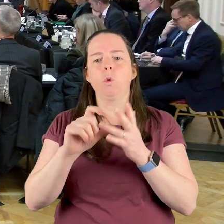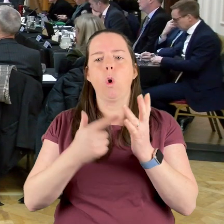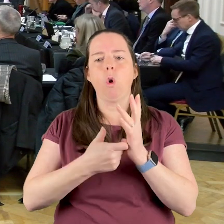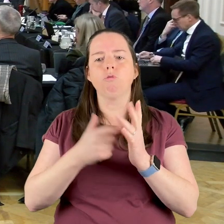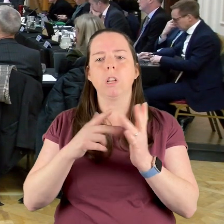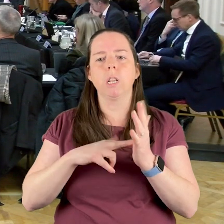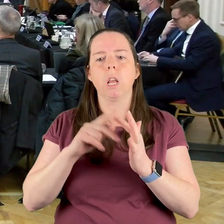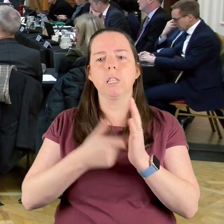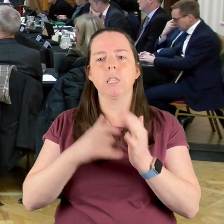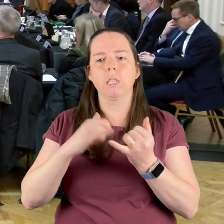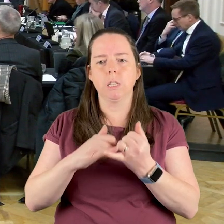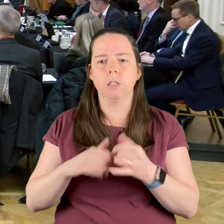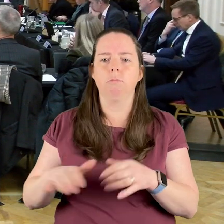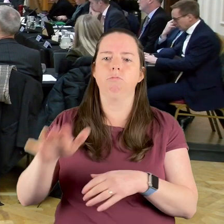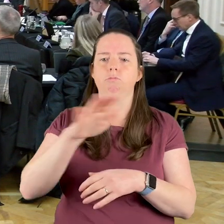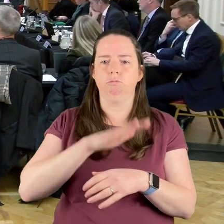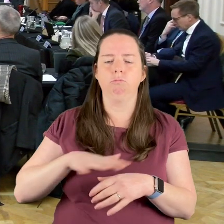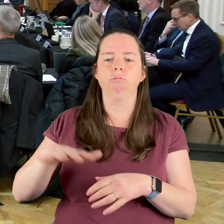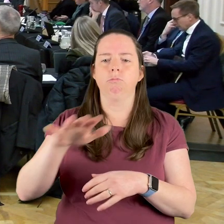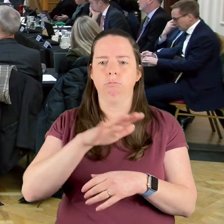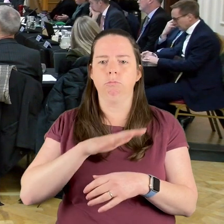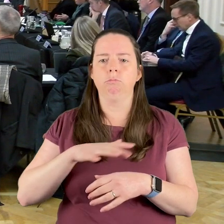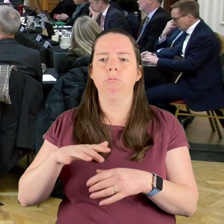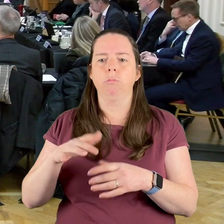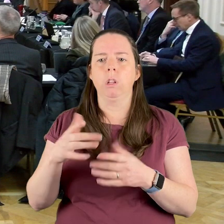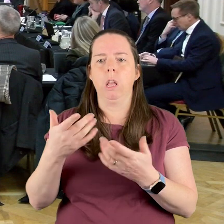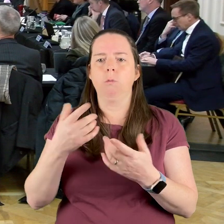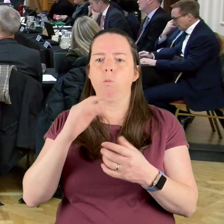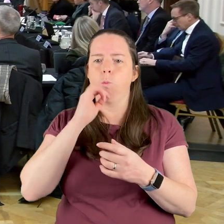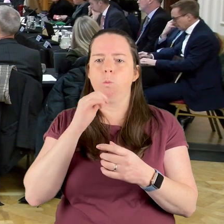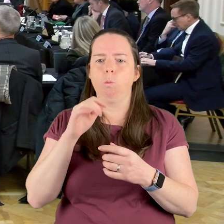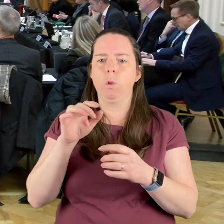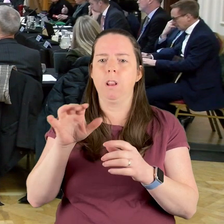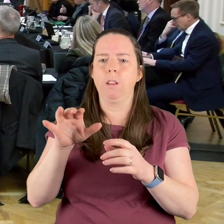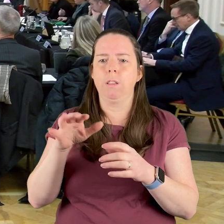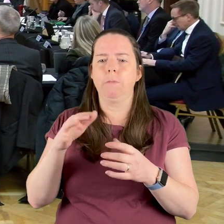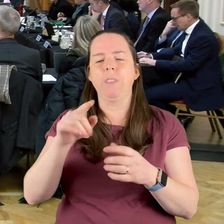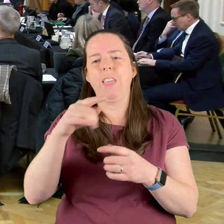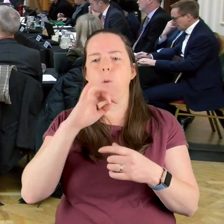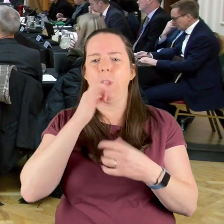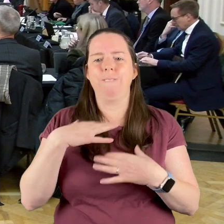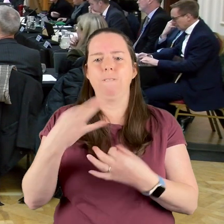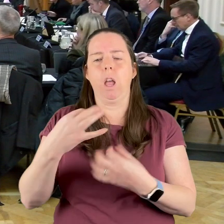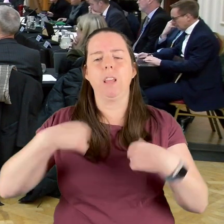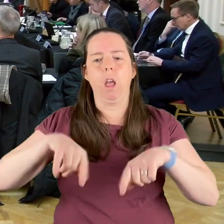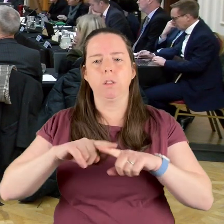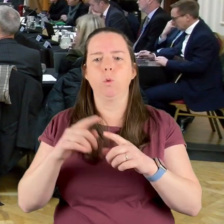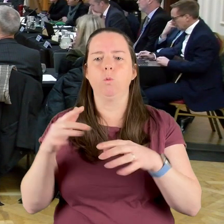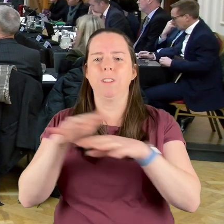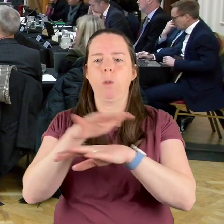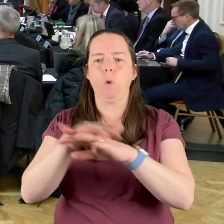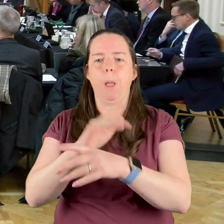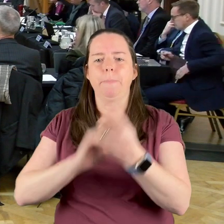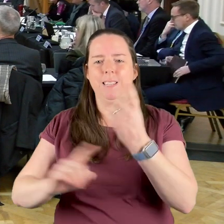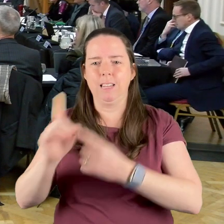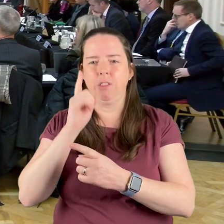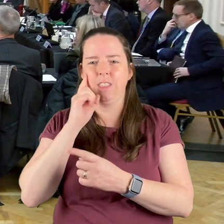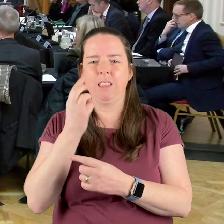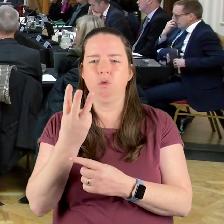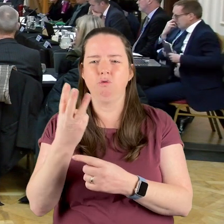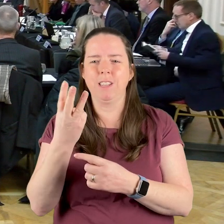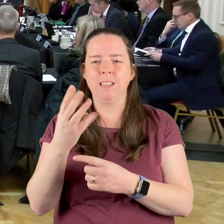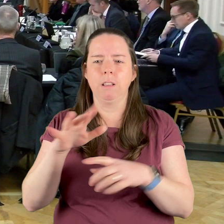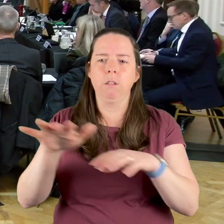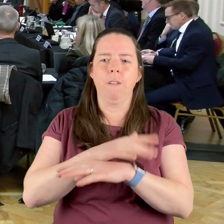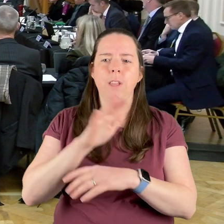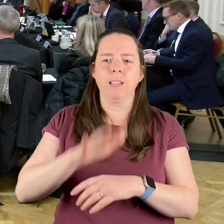of Vanessa, you'll be glad we've actually sort of like speak to a few coroners across the patch. And they're going to invite us to their network